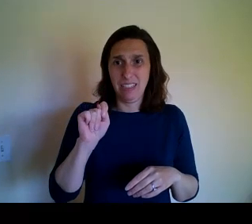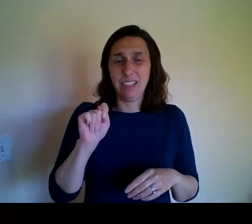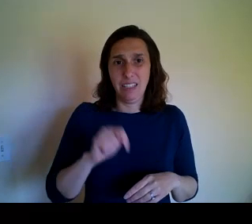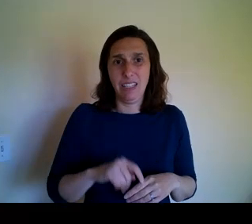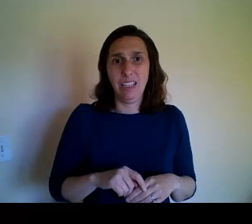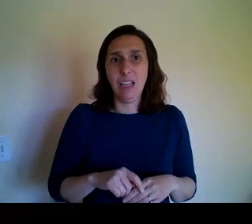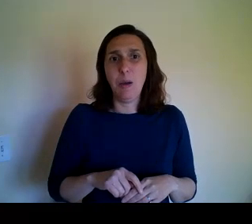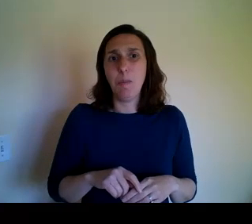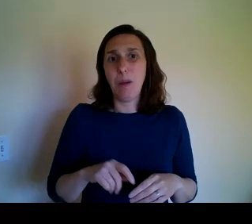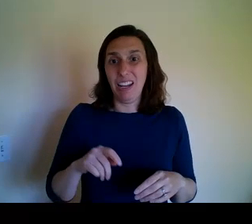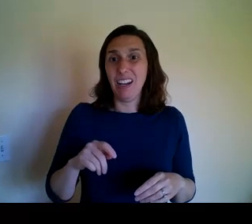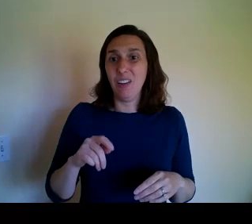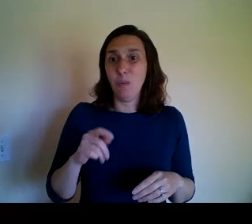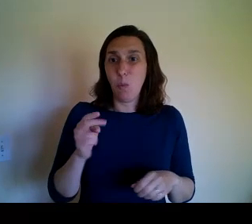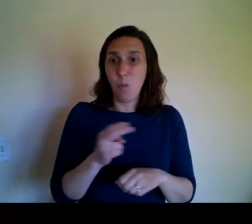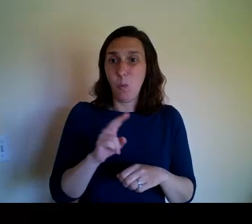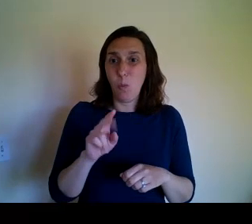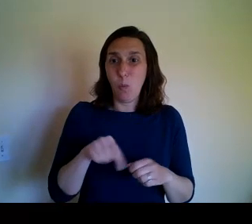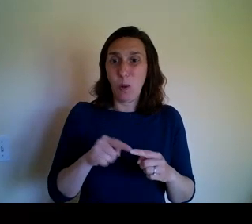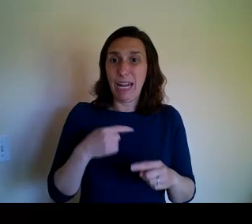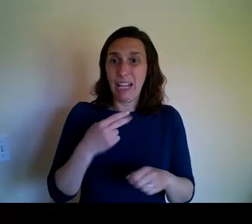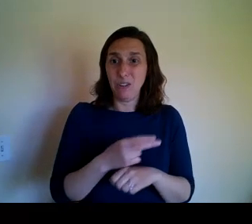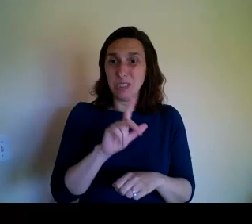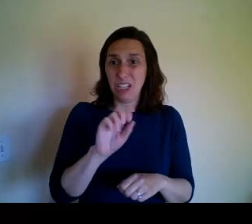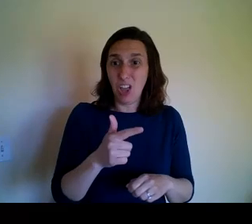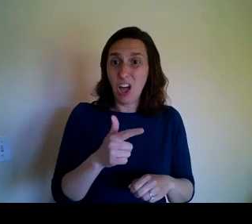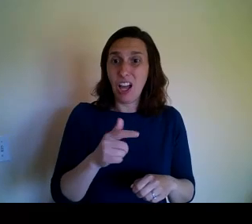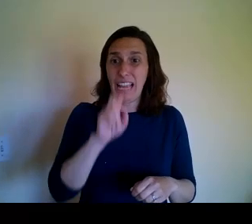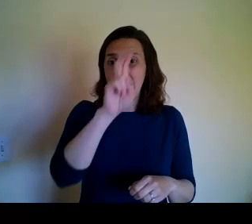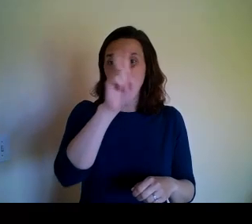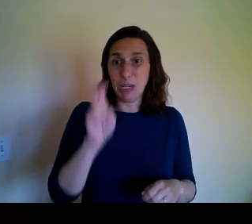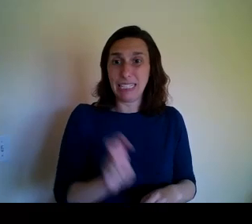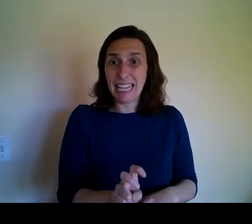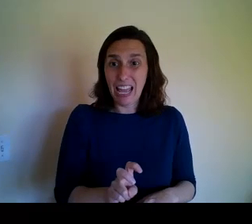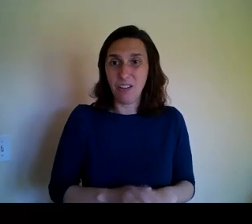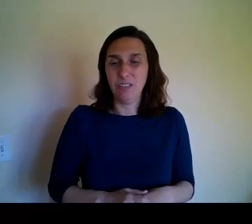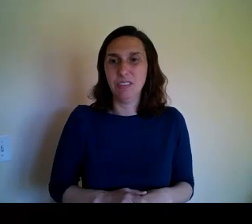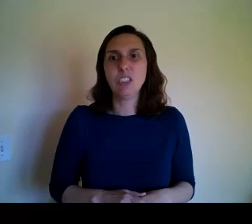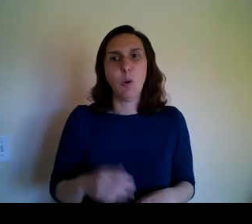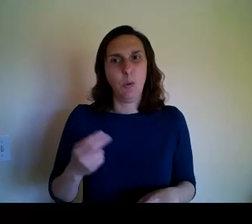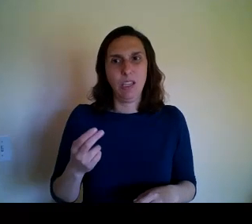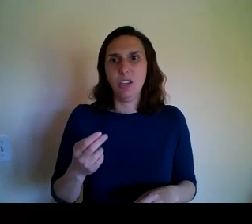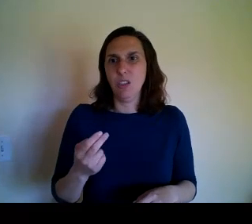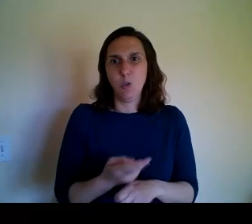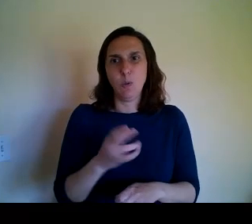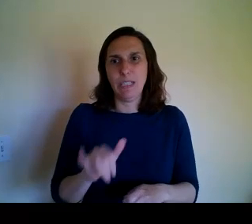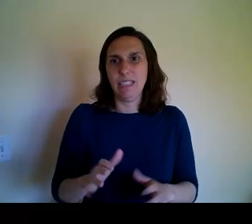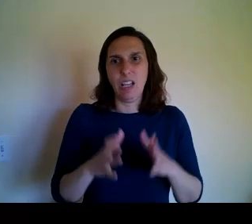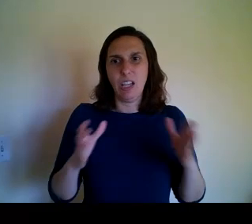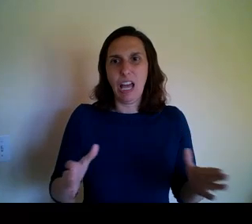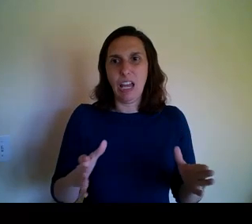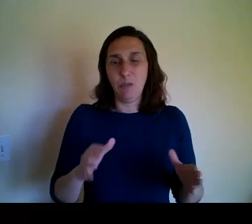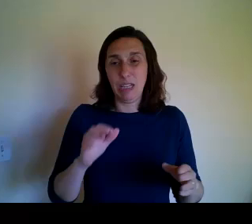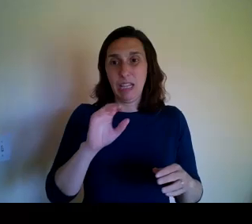me pull this down. And we're going to find we exploit this a lot when we need to pull powers